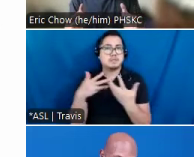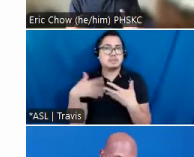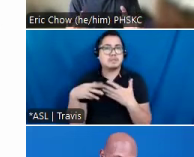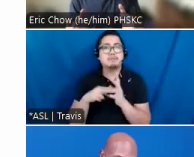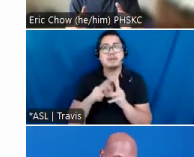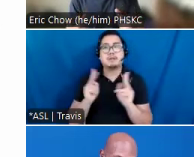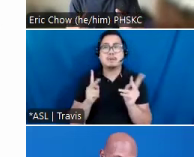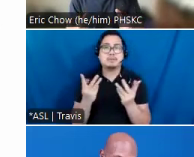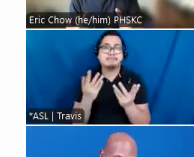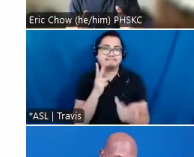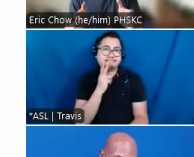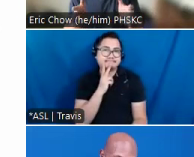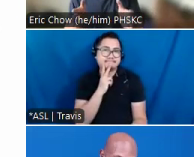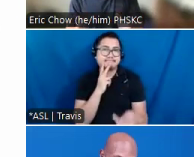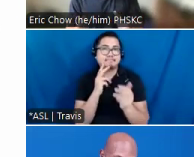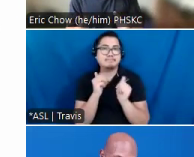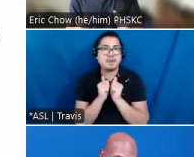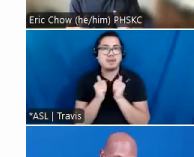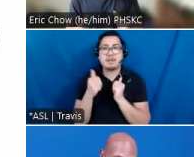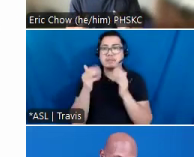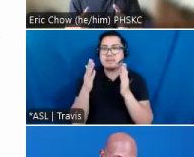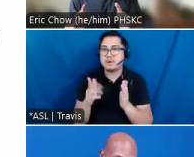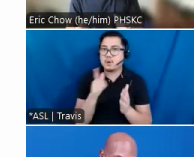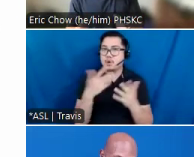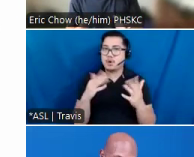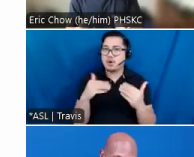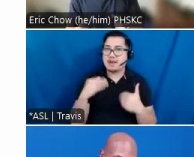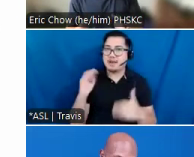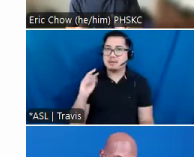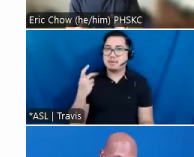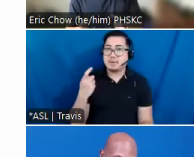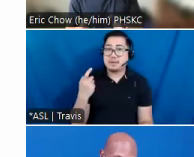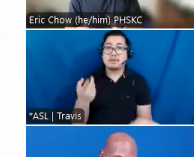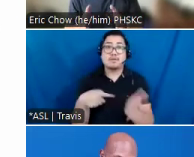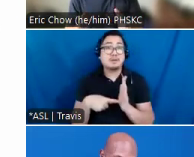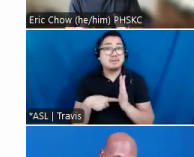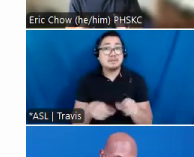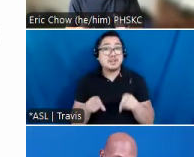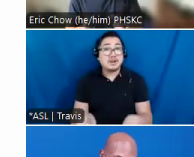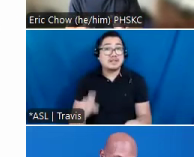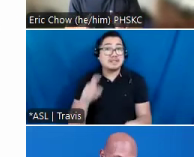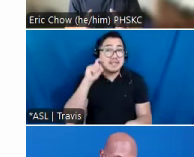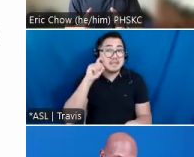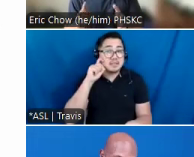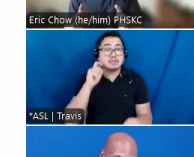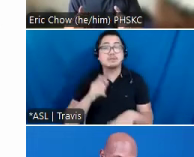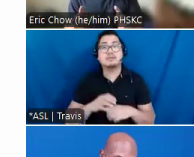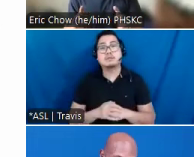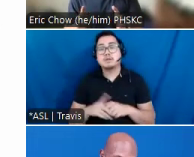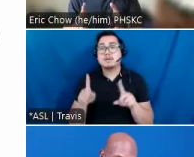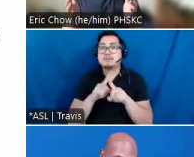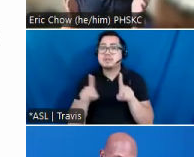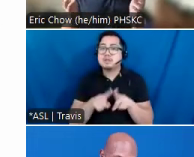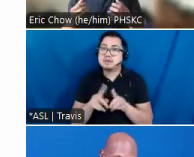intimate contact with another person who has the infection, especially during sexual activity. But it's also important to note that, some